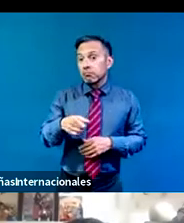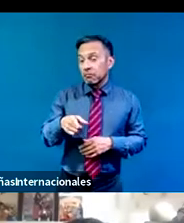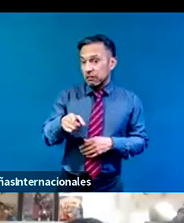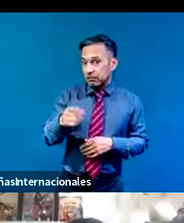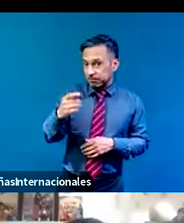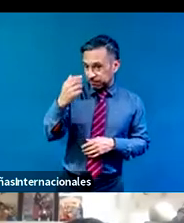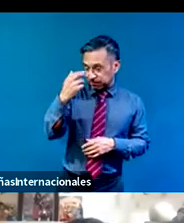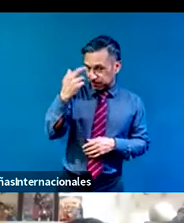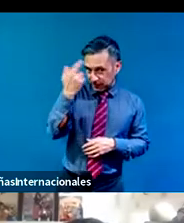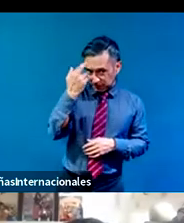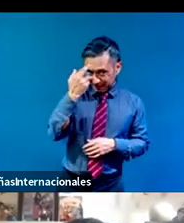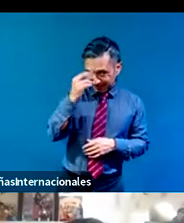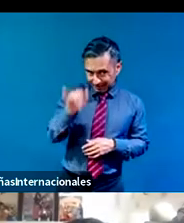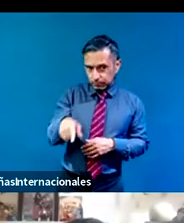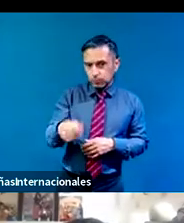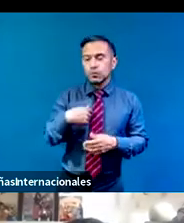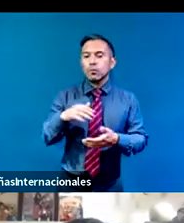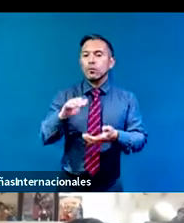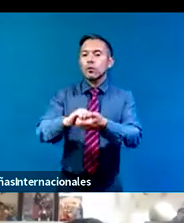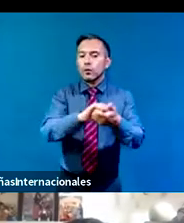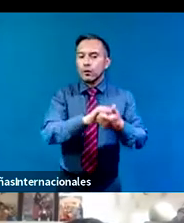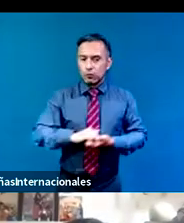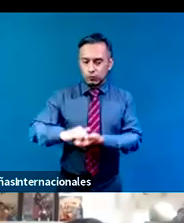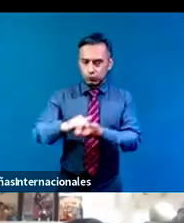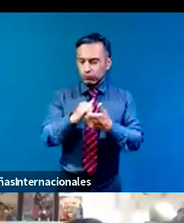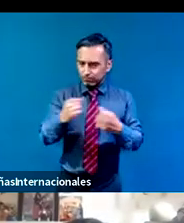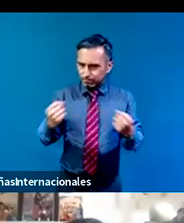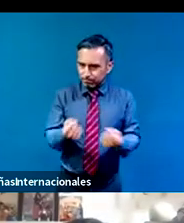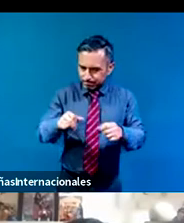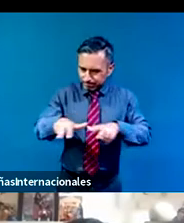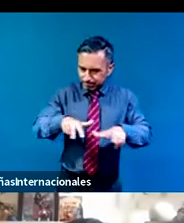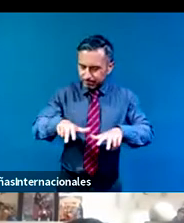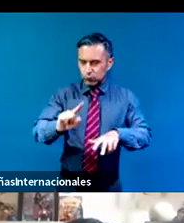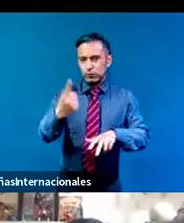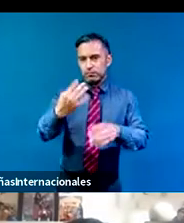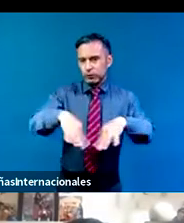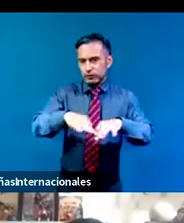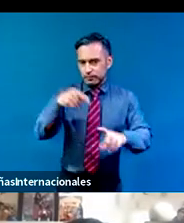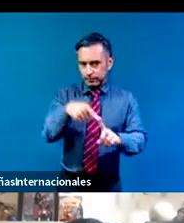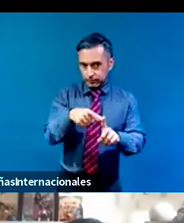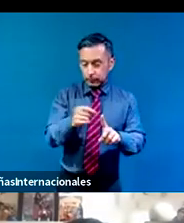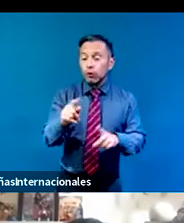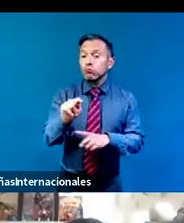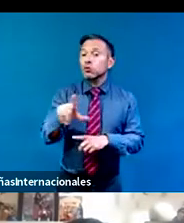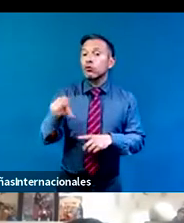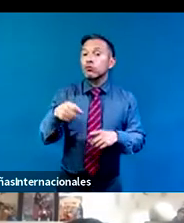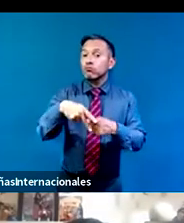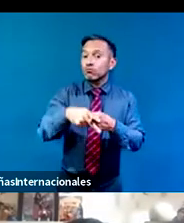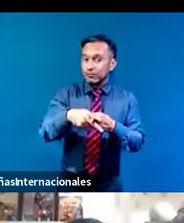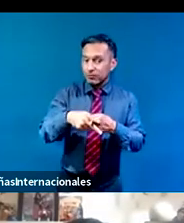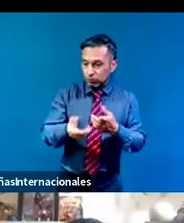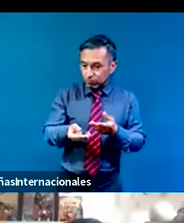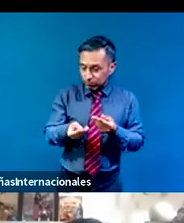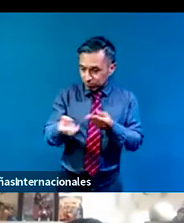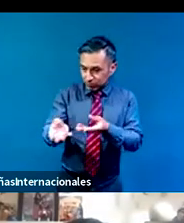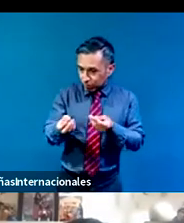So of course, those tools alone will not transform reality. One, we have to apply them. We have to